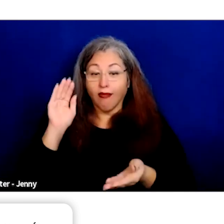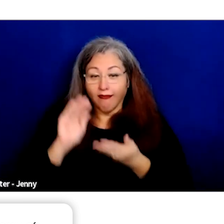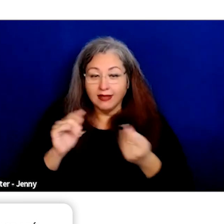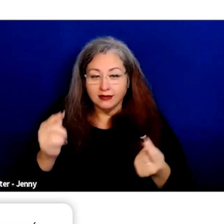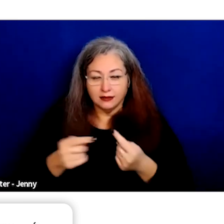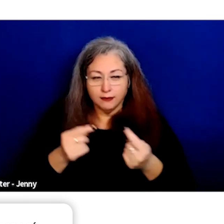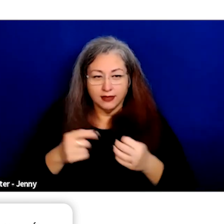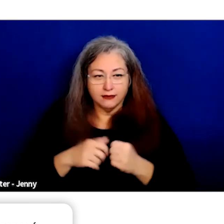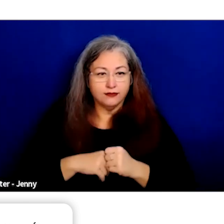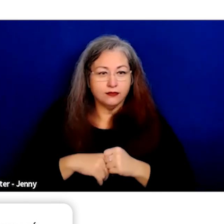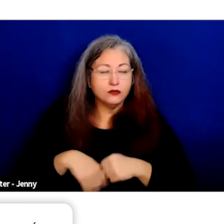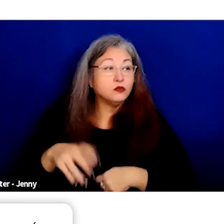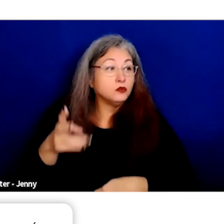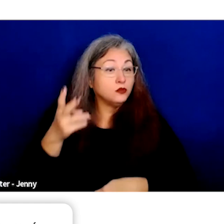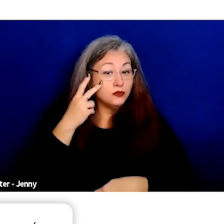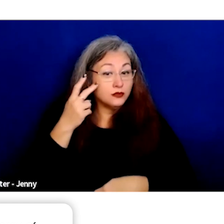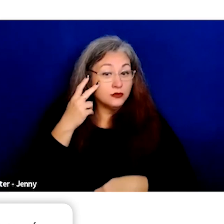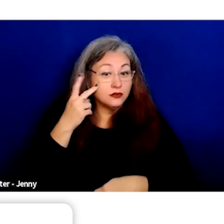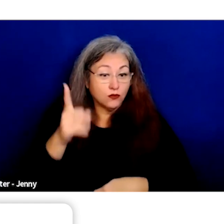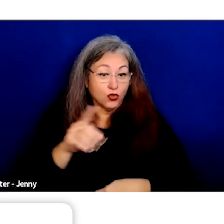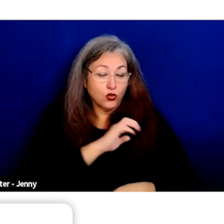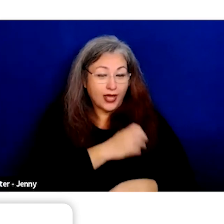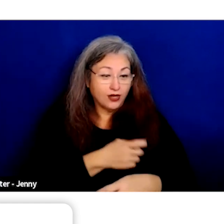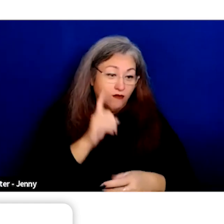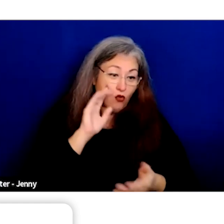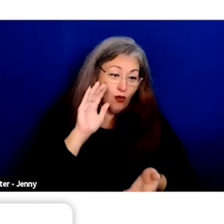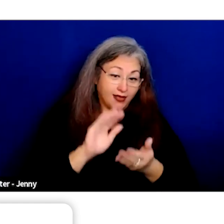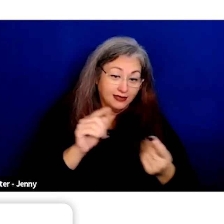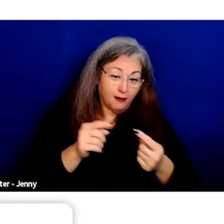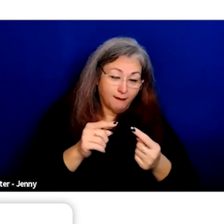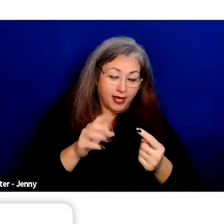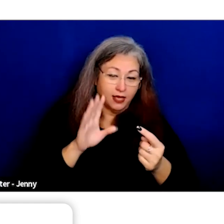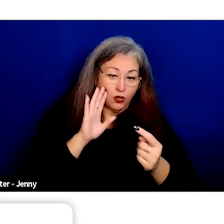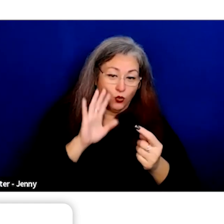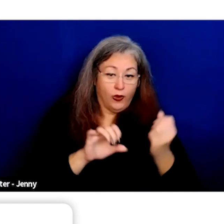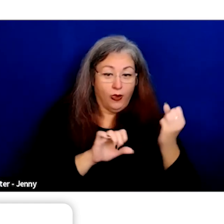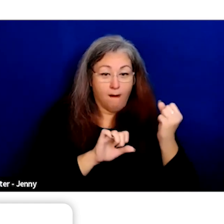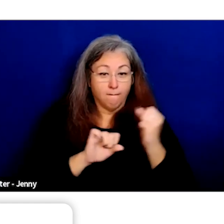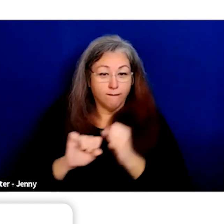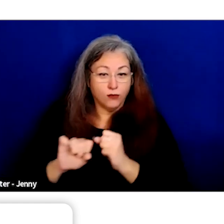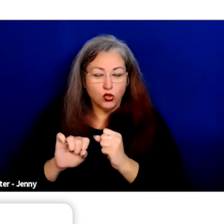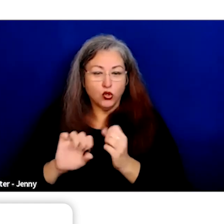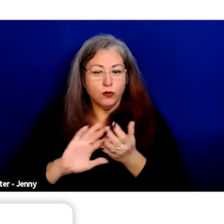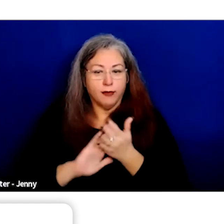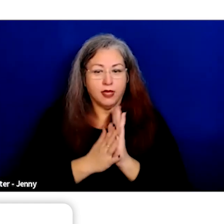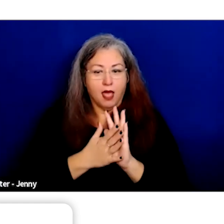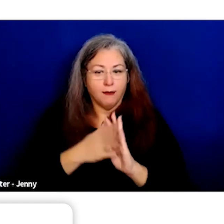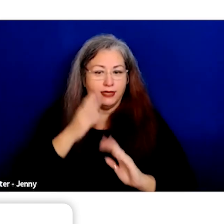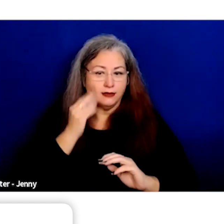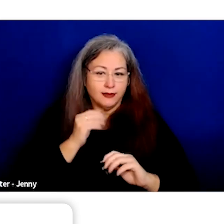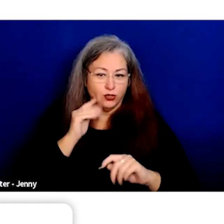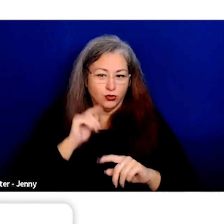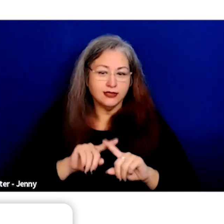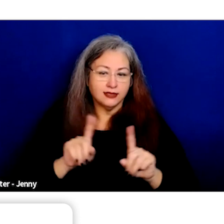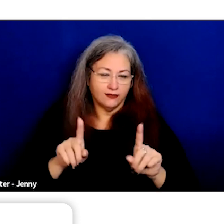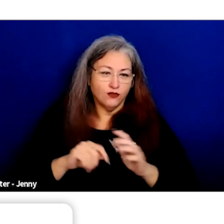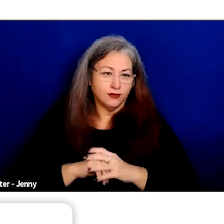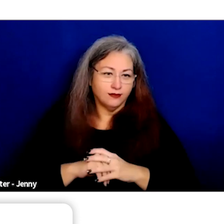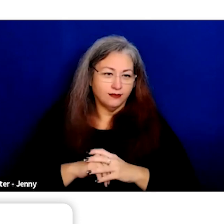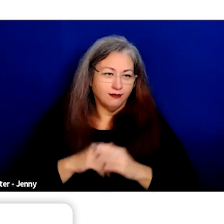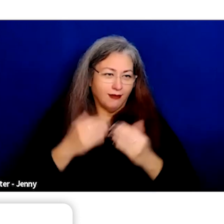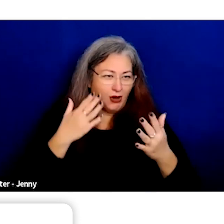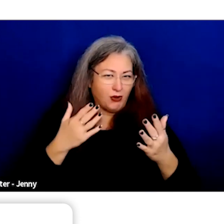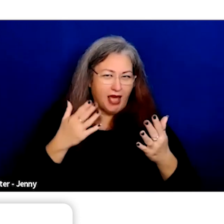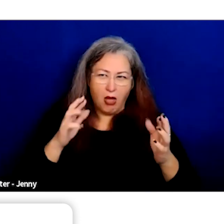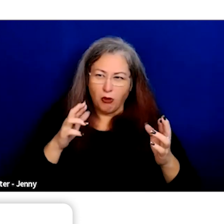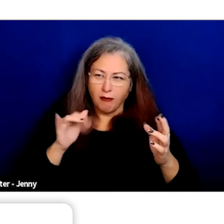right? And see how that energy of less pain pulls you into a different experience. I don't know if I